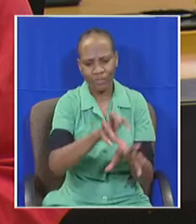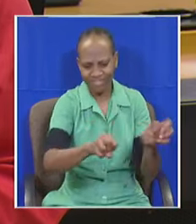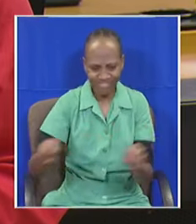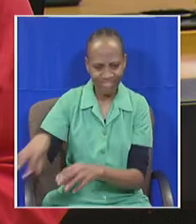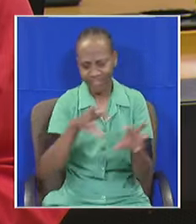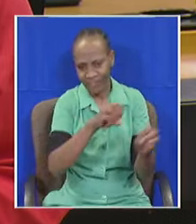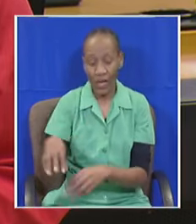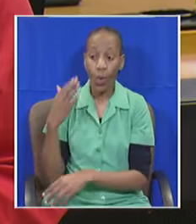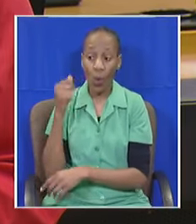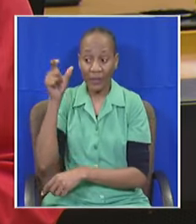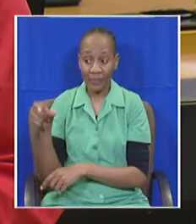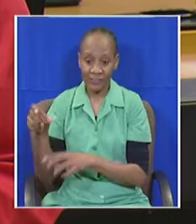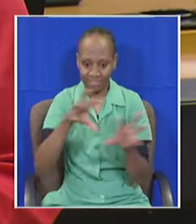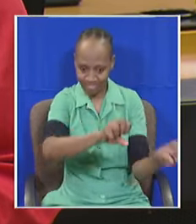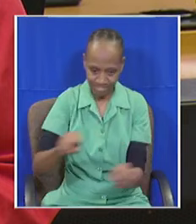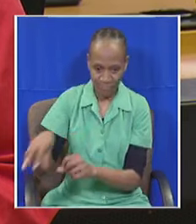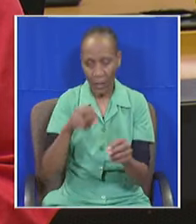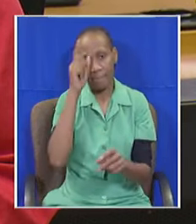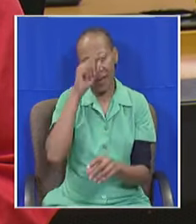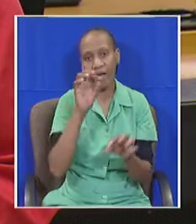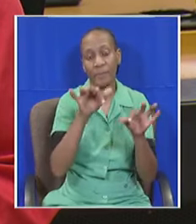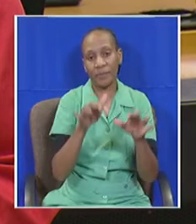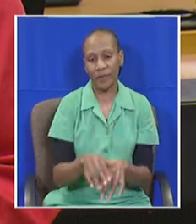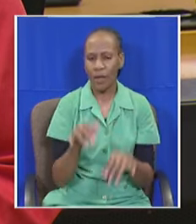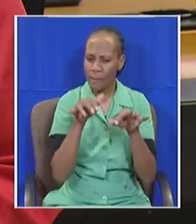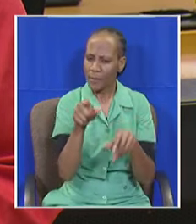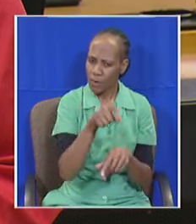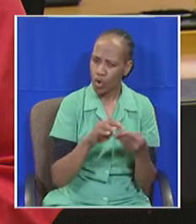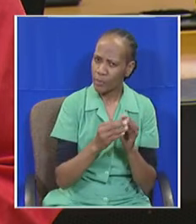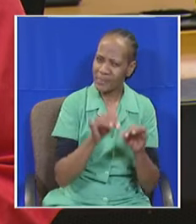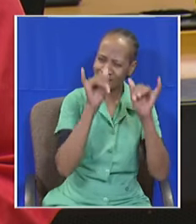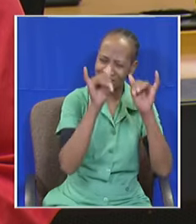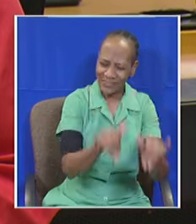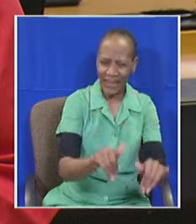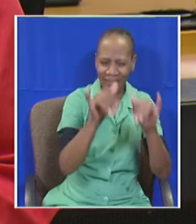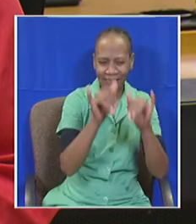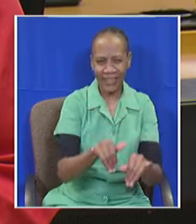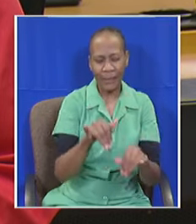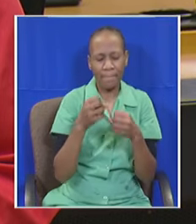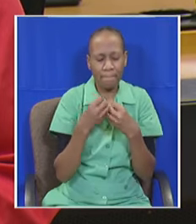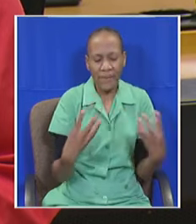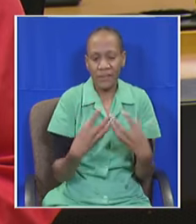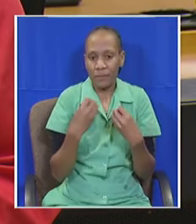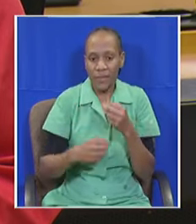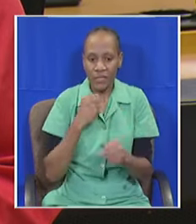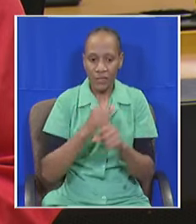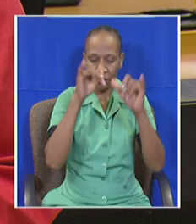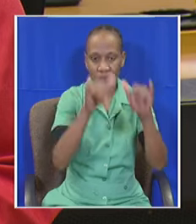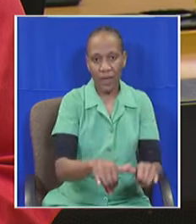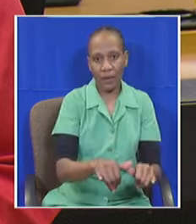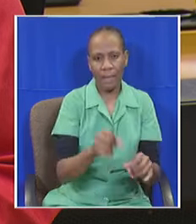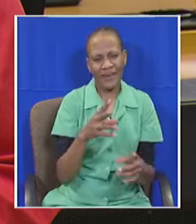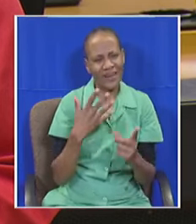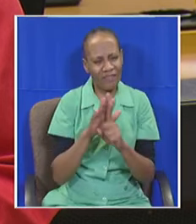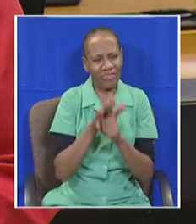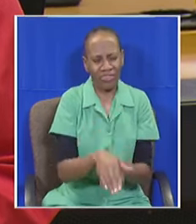by white farmers. These people have been residing on that piece of land for generations and have been subjected to various forms